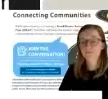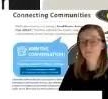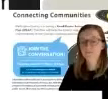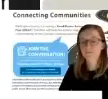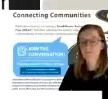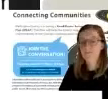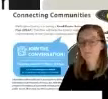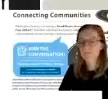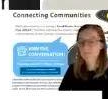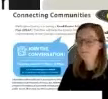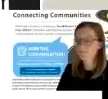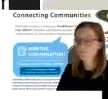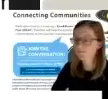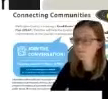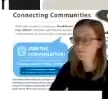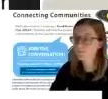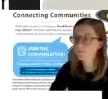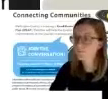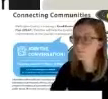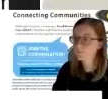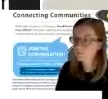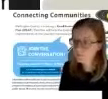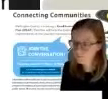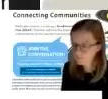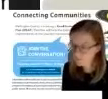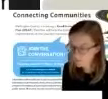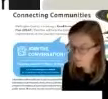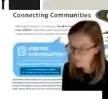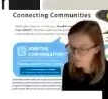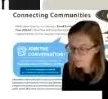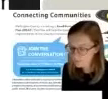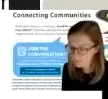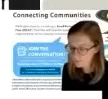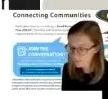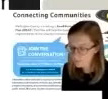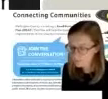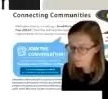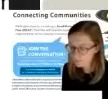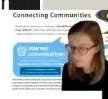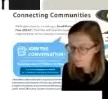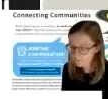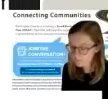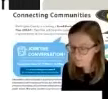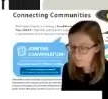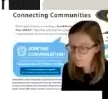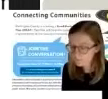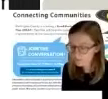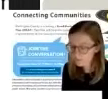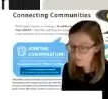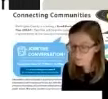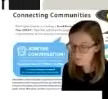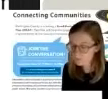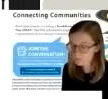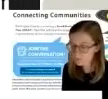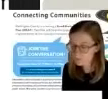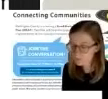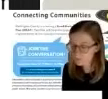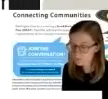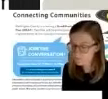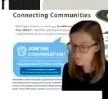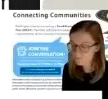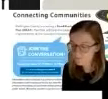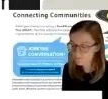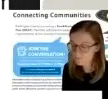policy tools that guide investment decisions in the transportation network, and also to create a culture of collaboration with municipal